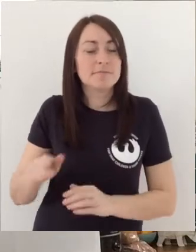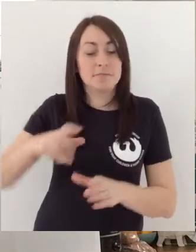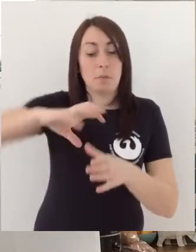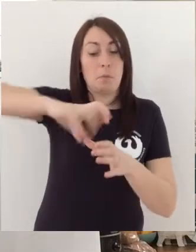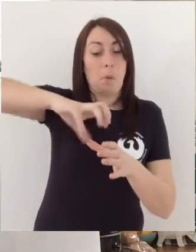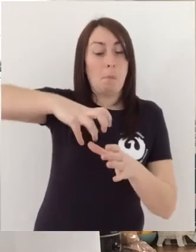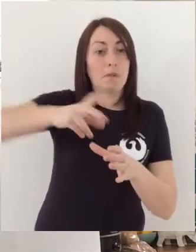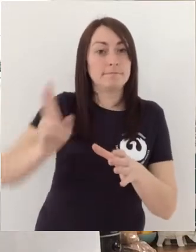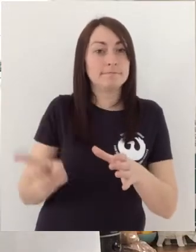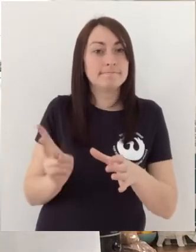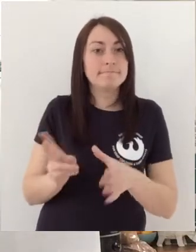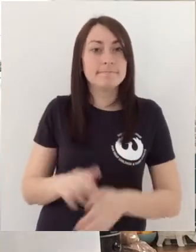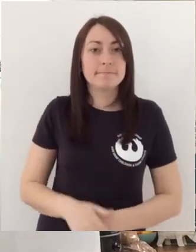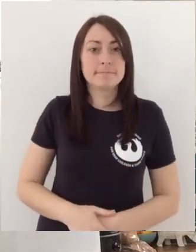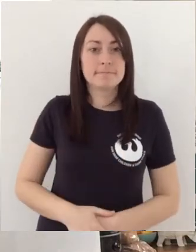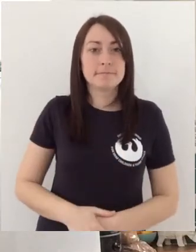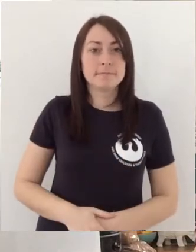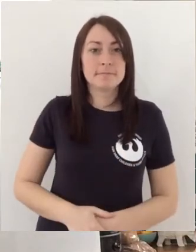open that back up.